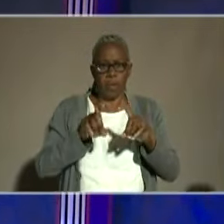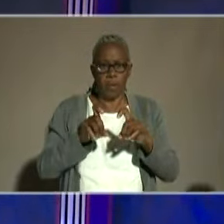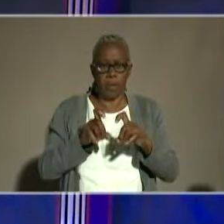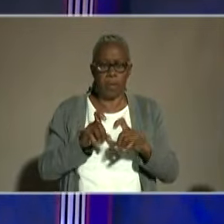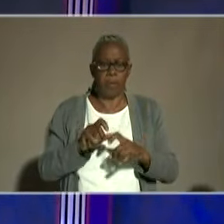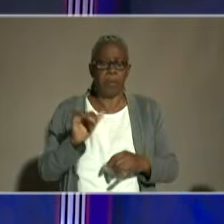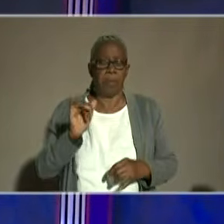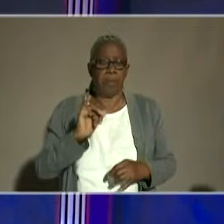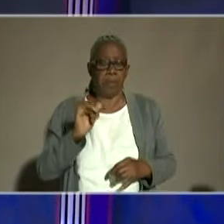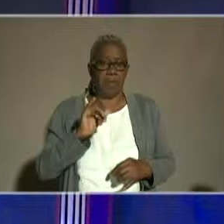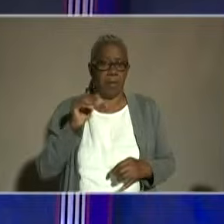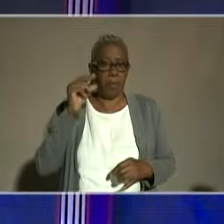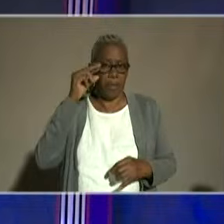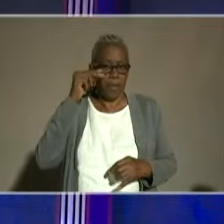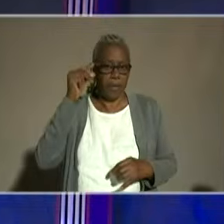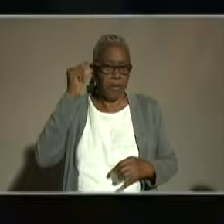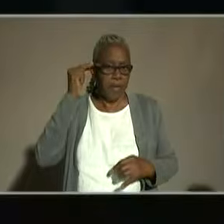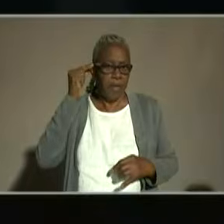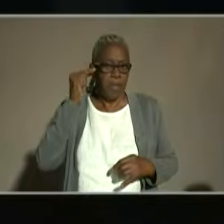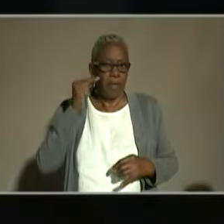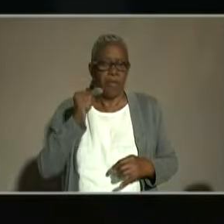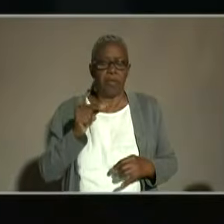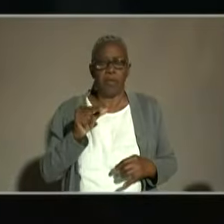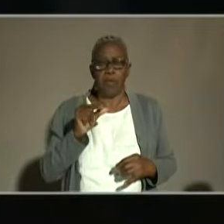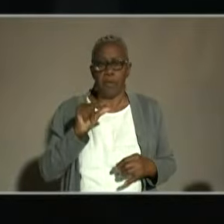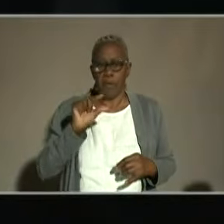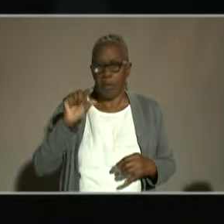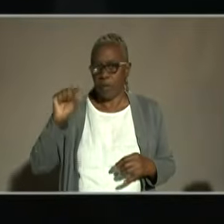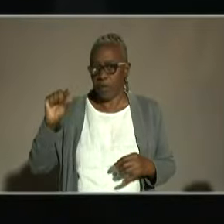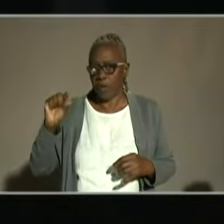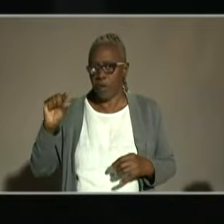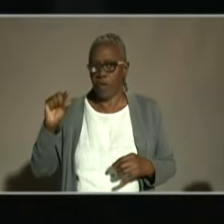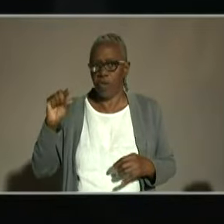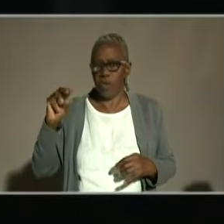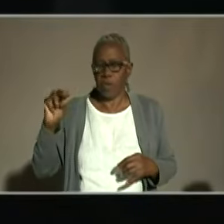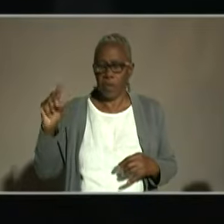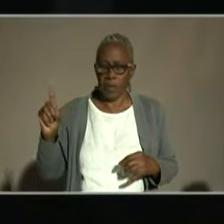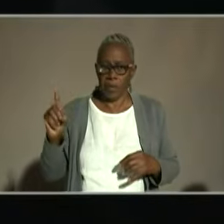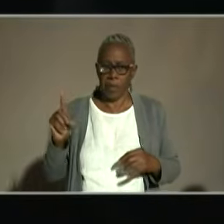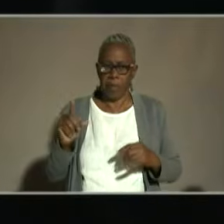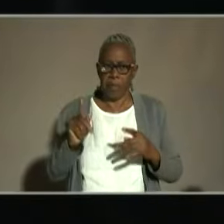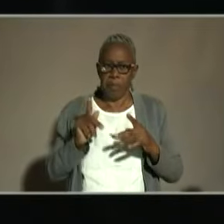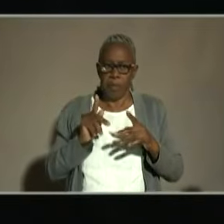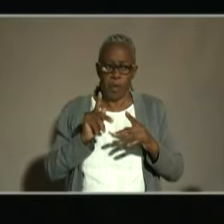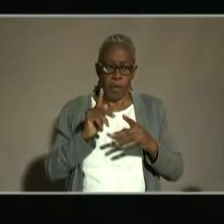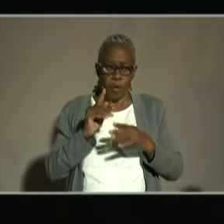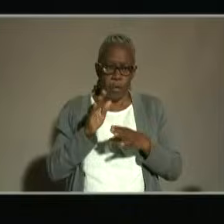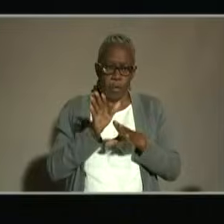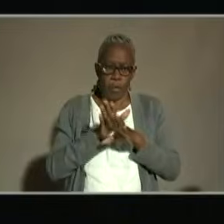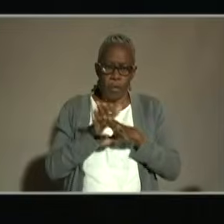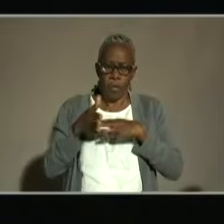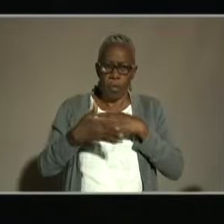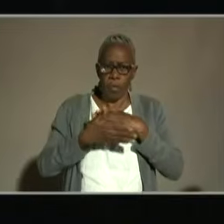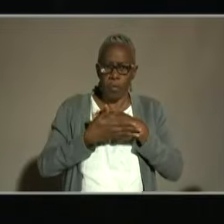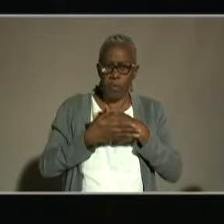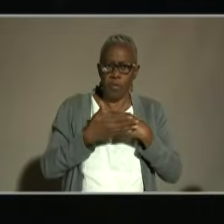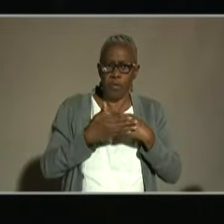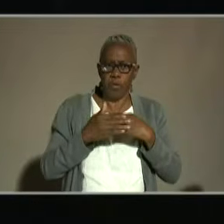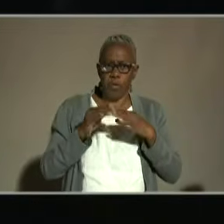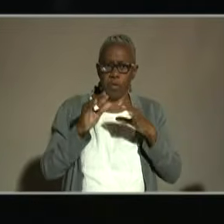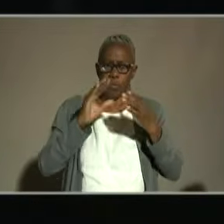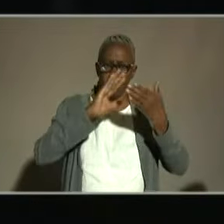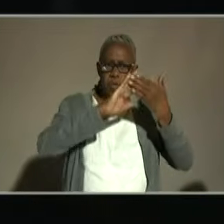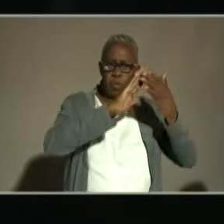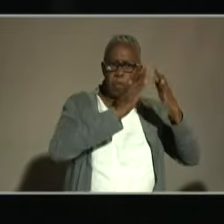Holness, and it comes from Giovanni Dennis. Dr. Holness, communities like Charlemont, Birdsucker, Acadia, and many others across the corporate area